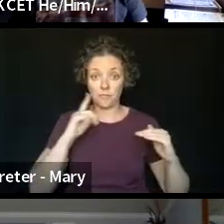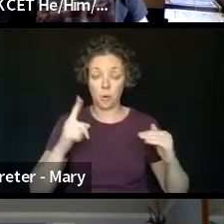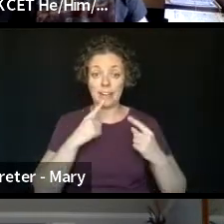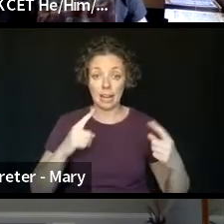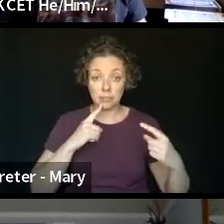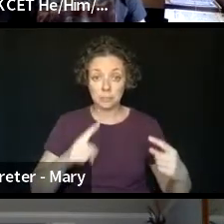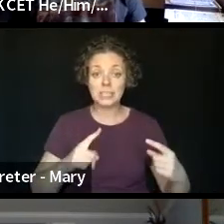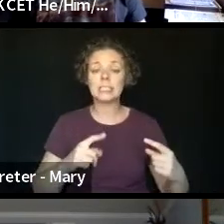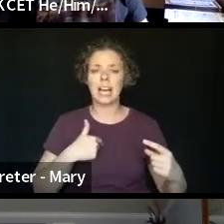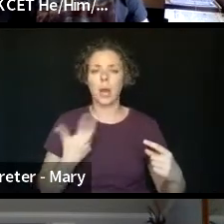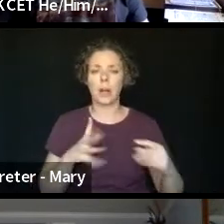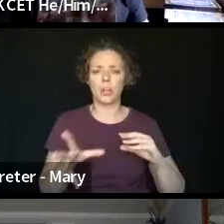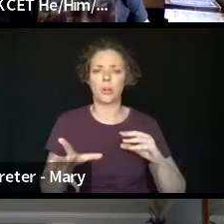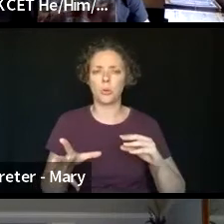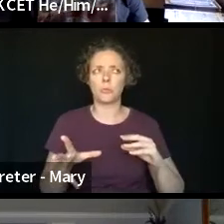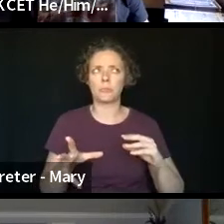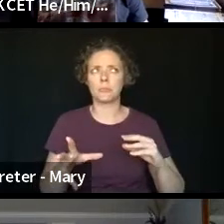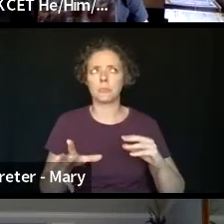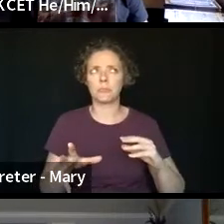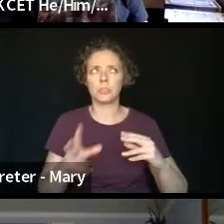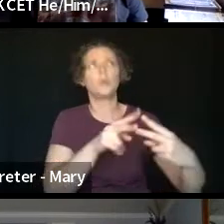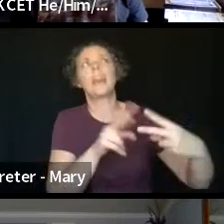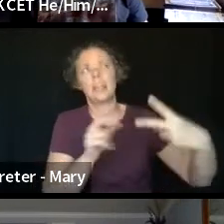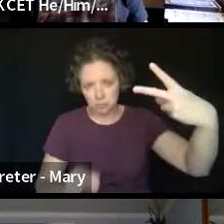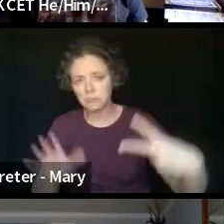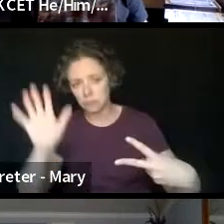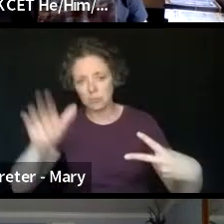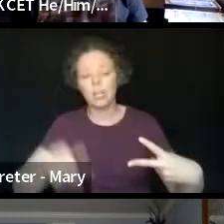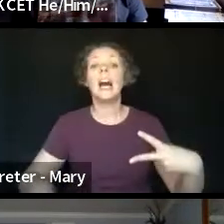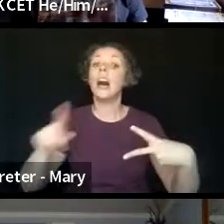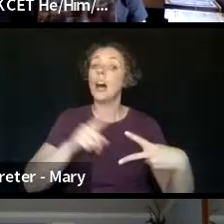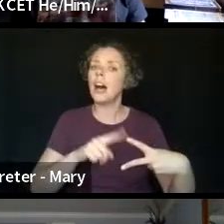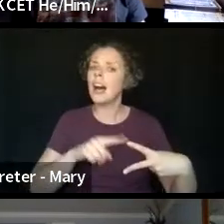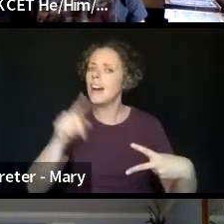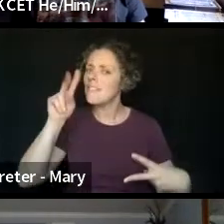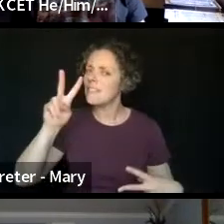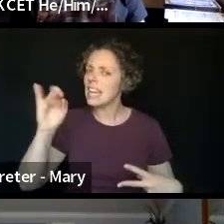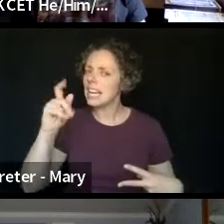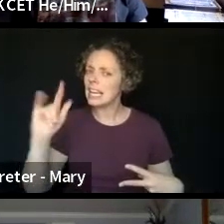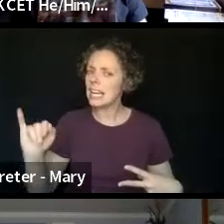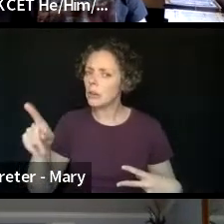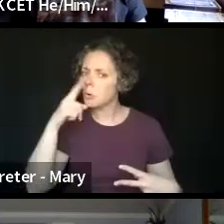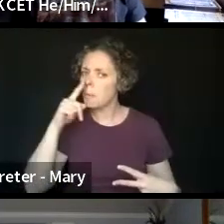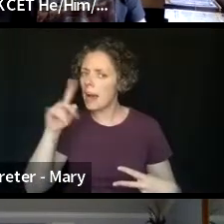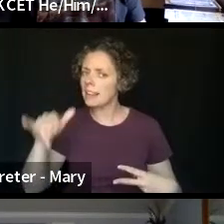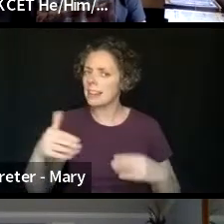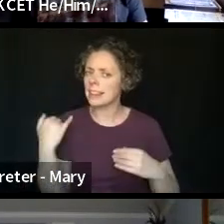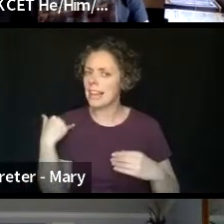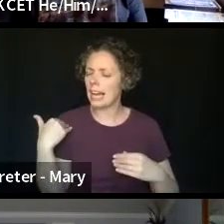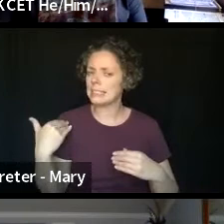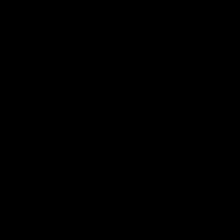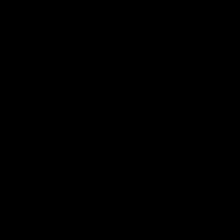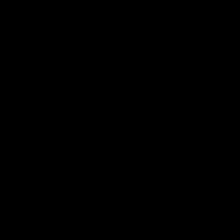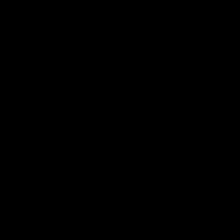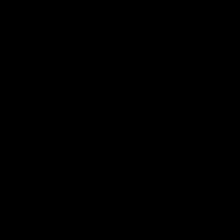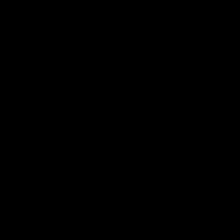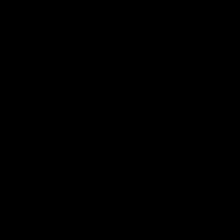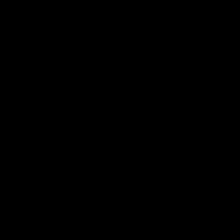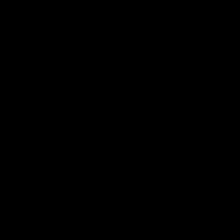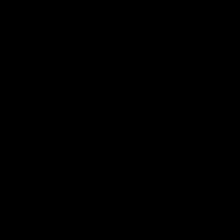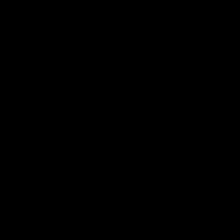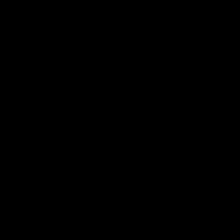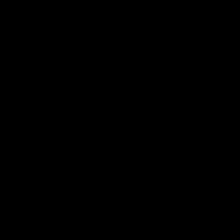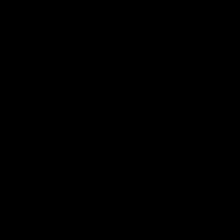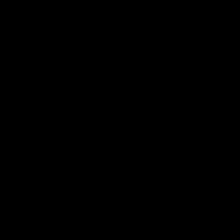things I want to do. Vicky, could you put that last slide up? I want to make sure everybody on